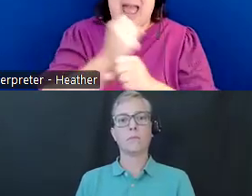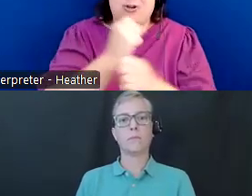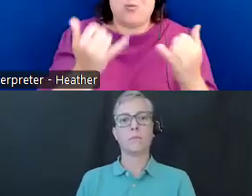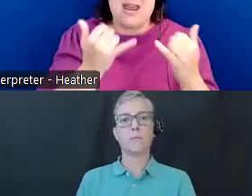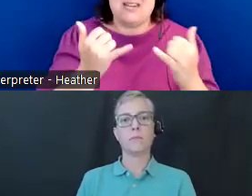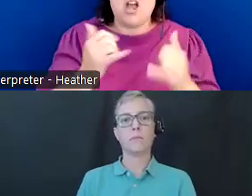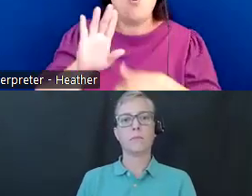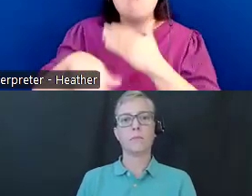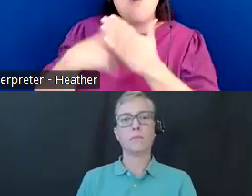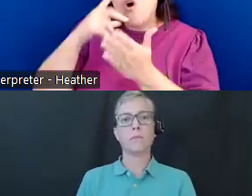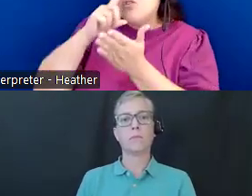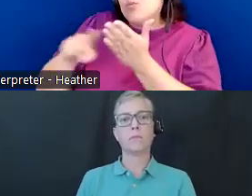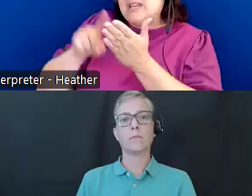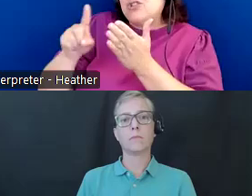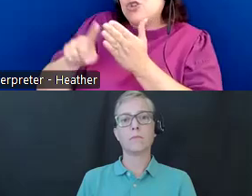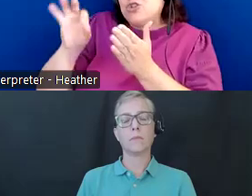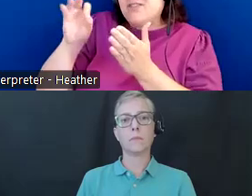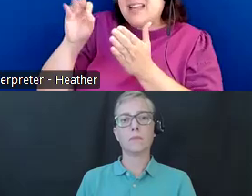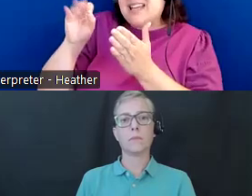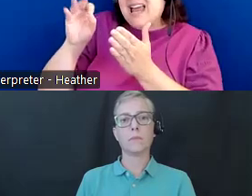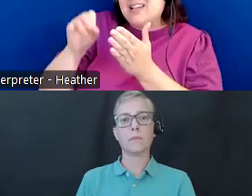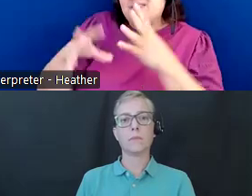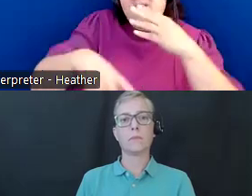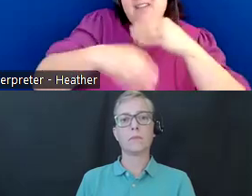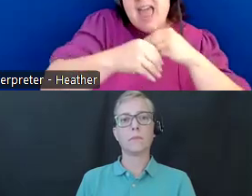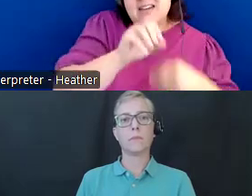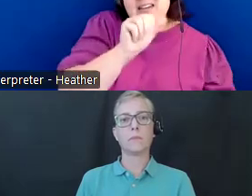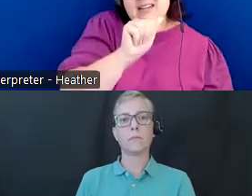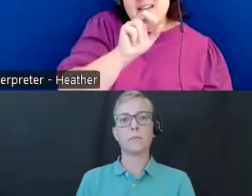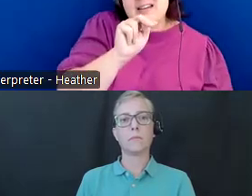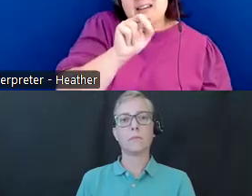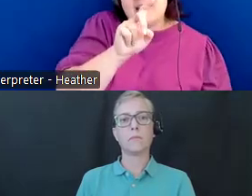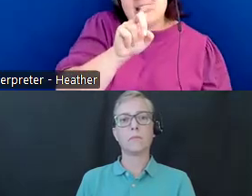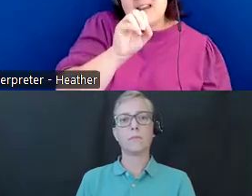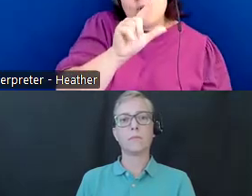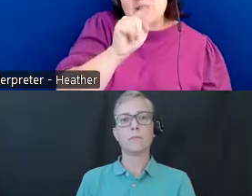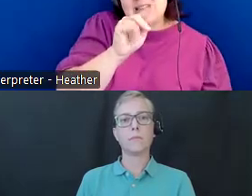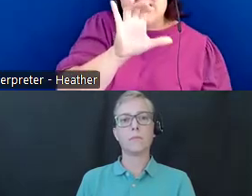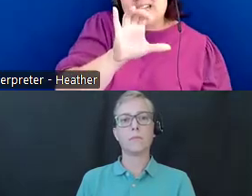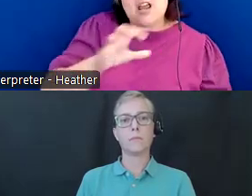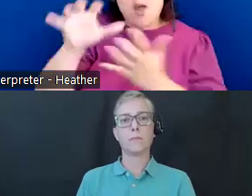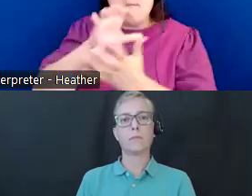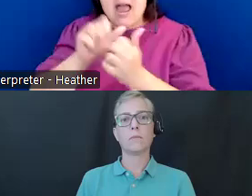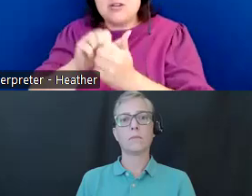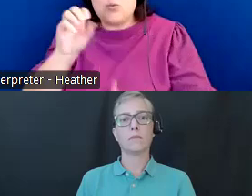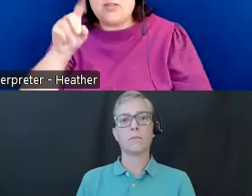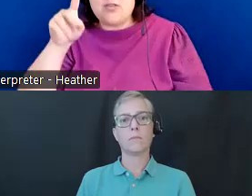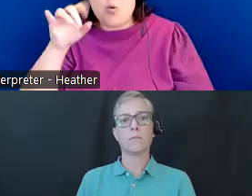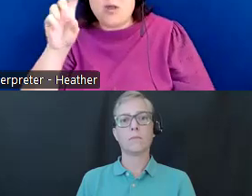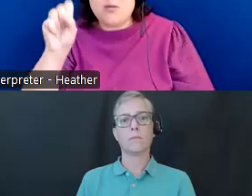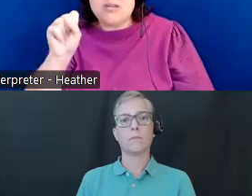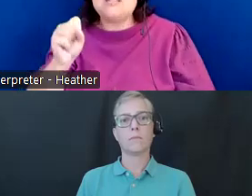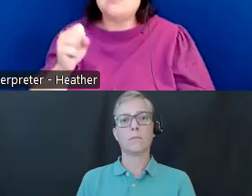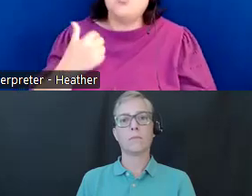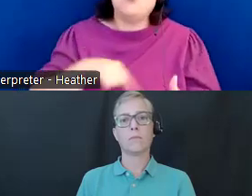the importance of combining the anxiolytic with an opiate to manage burn pain, we're seeing a decreased use of like Ativan and